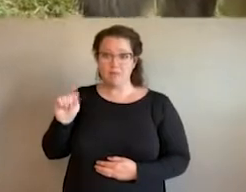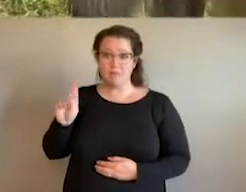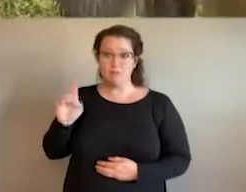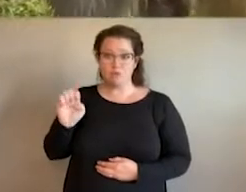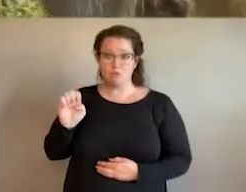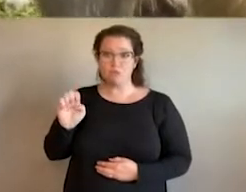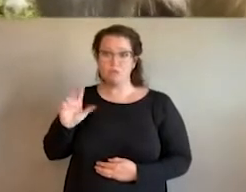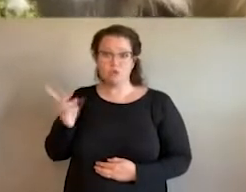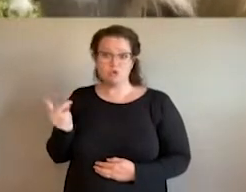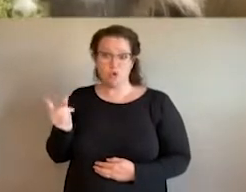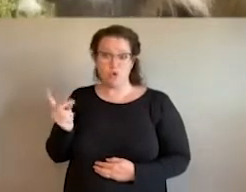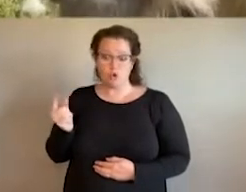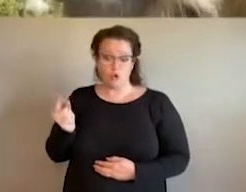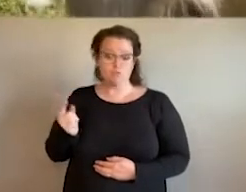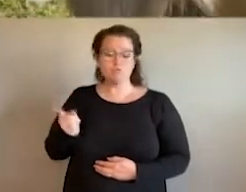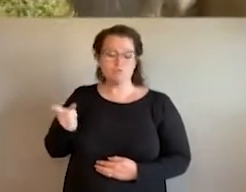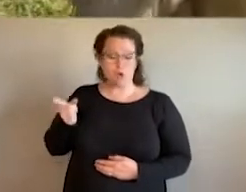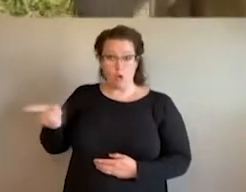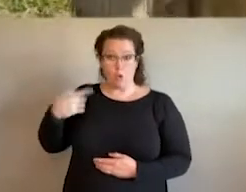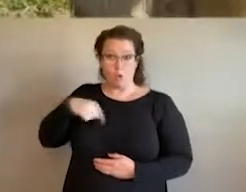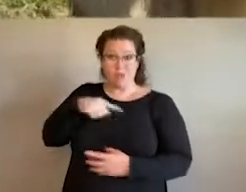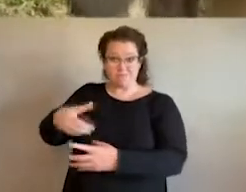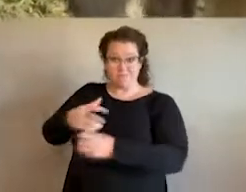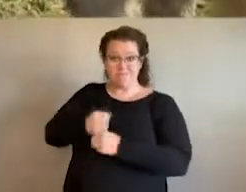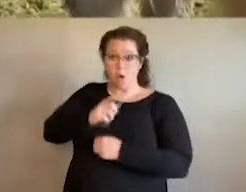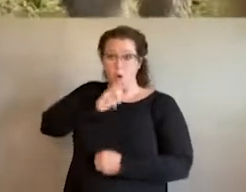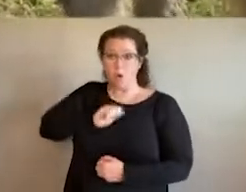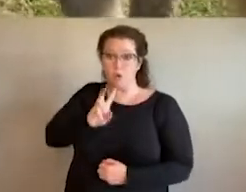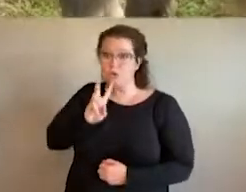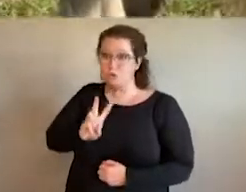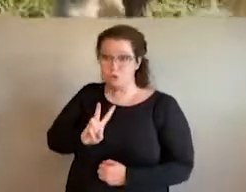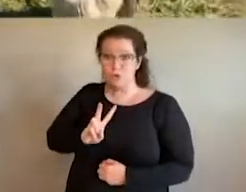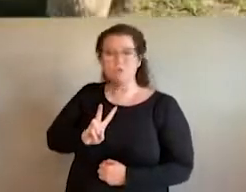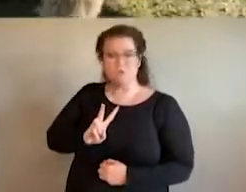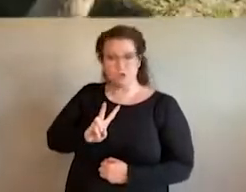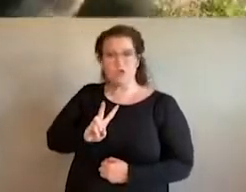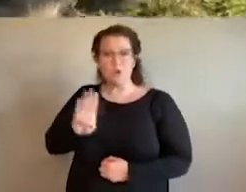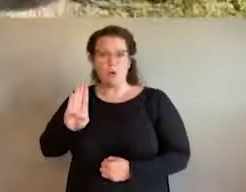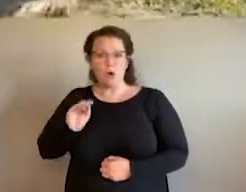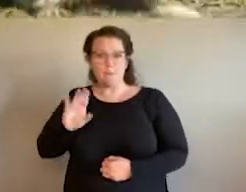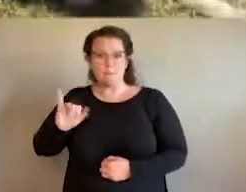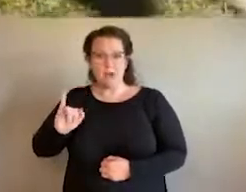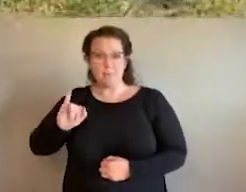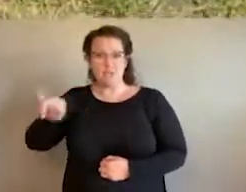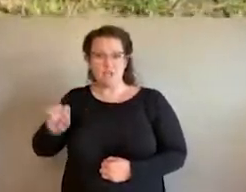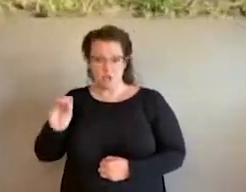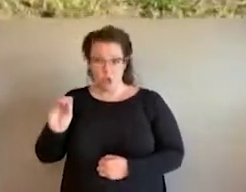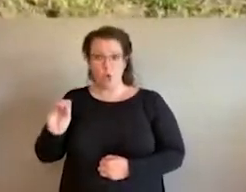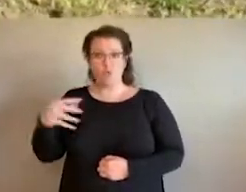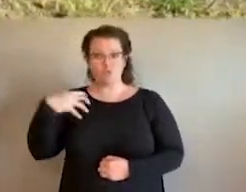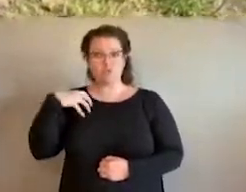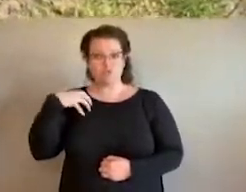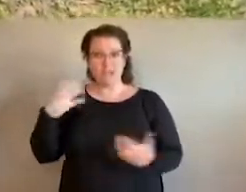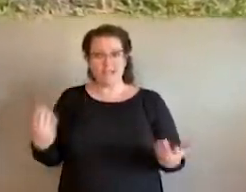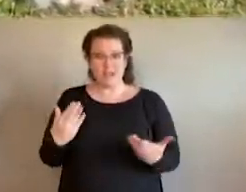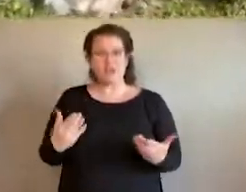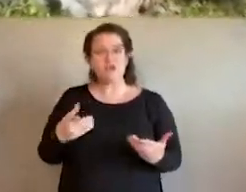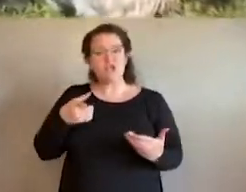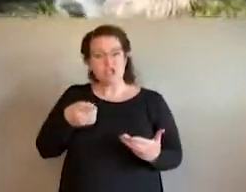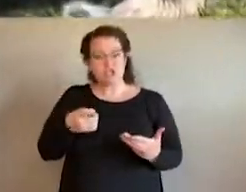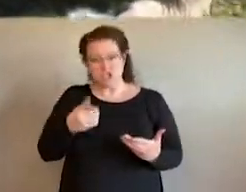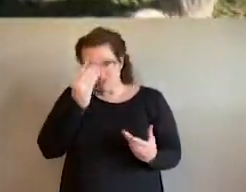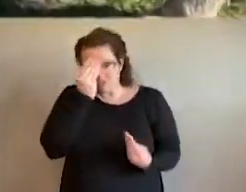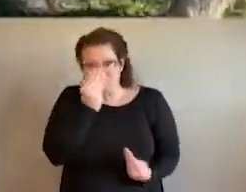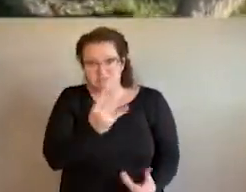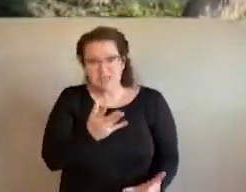old. And Bobby Joe, to let him kind of know that we were a part of the pack and that like he was welcome into our pack, she actually